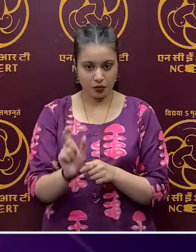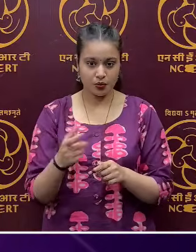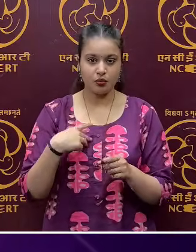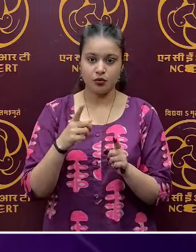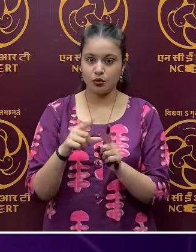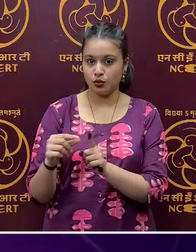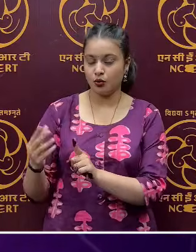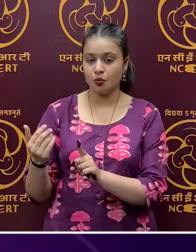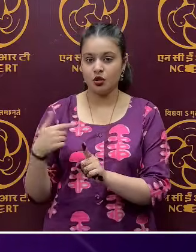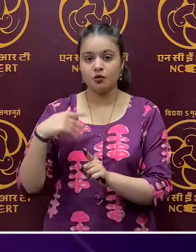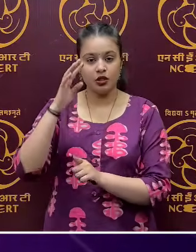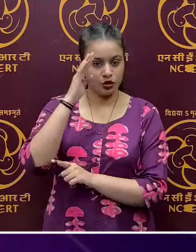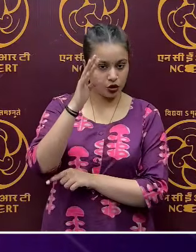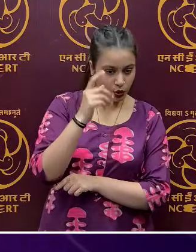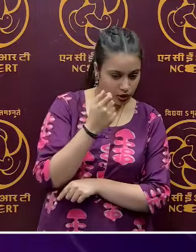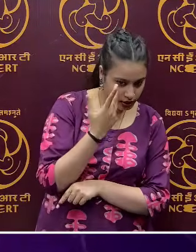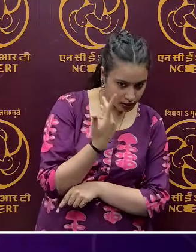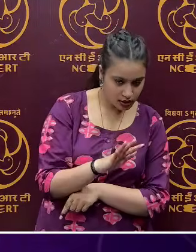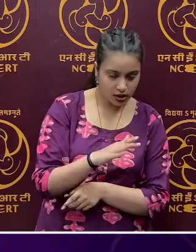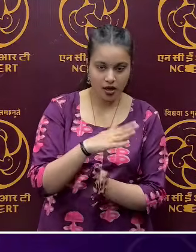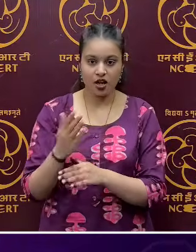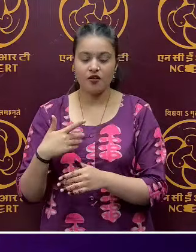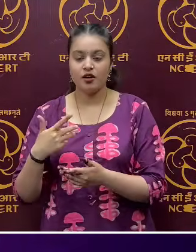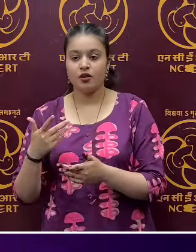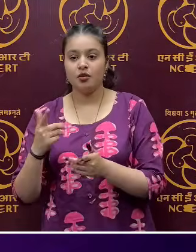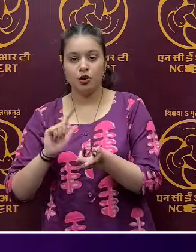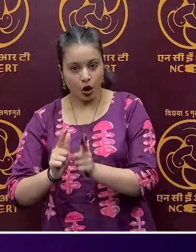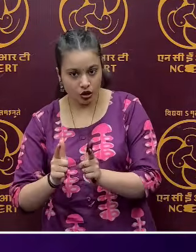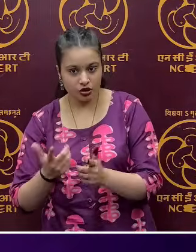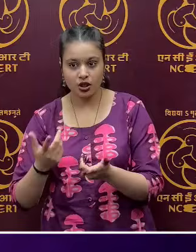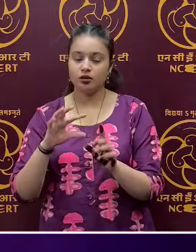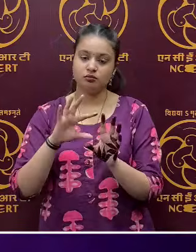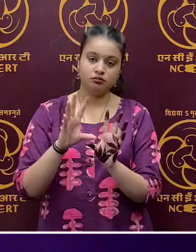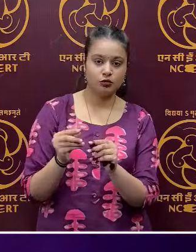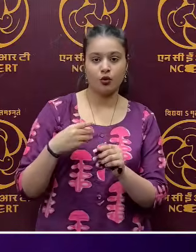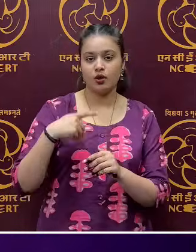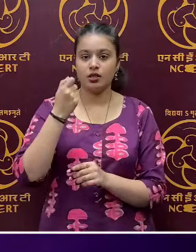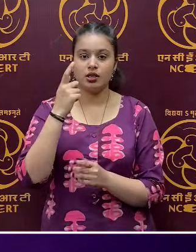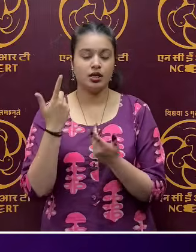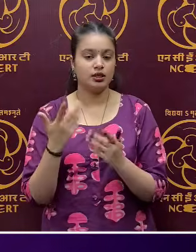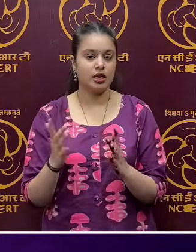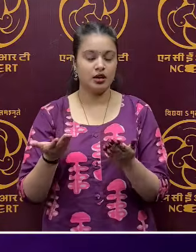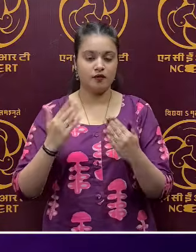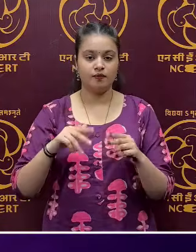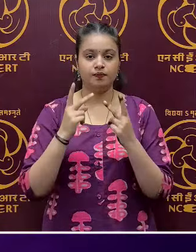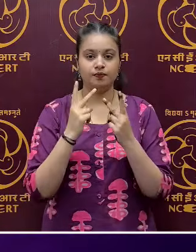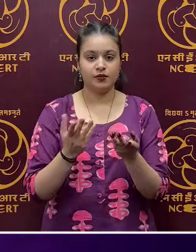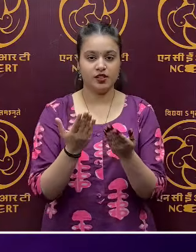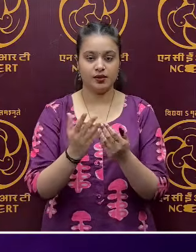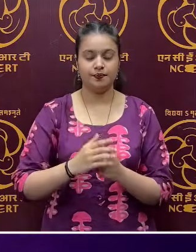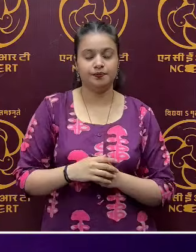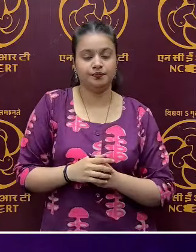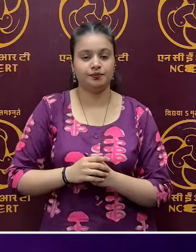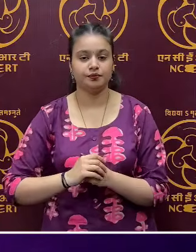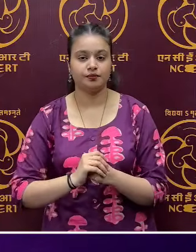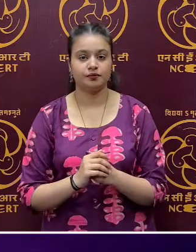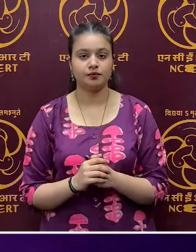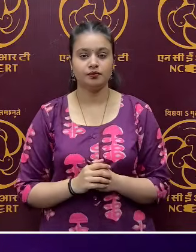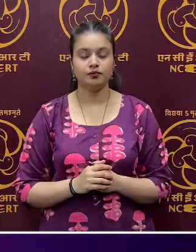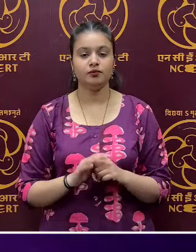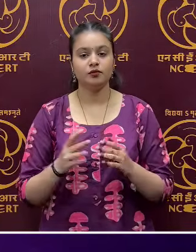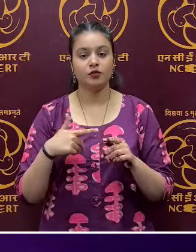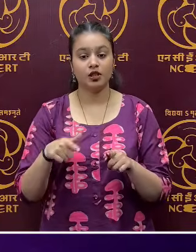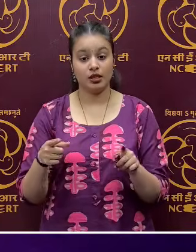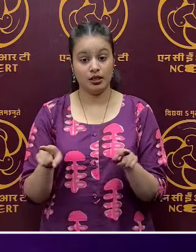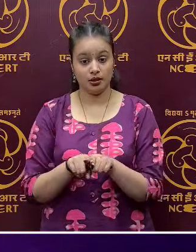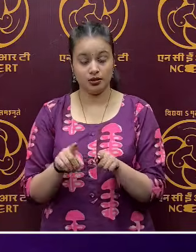we have understood the theory, we have understood the genesis of it, origin of it. Let's look at the simulation. Right. And apart